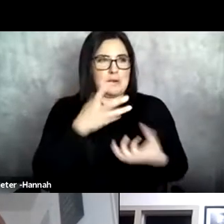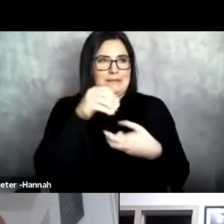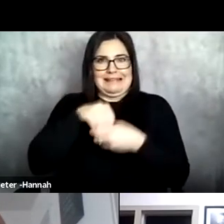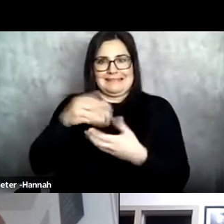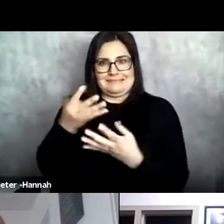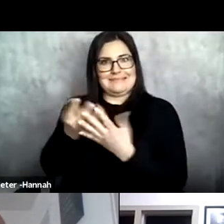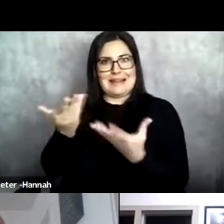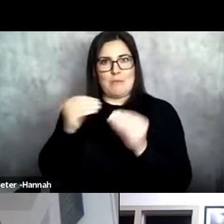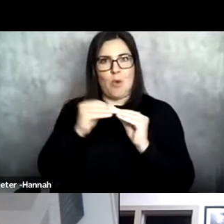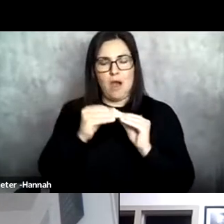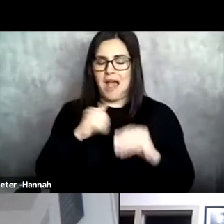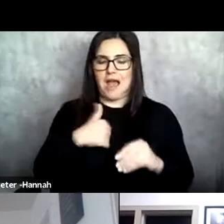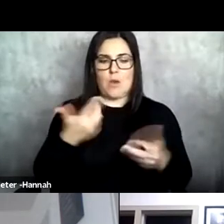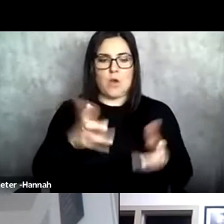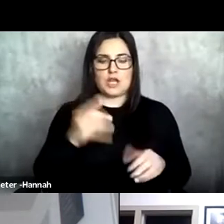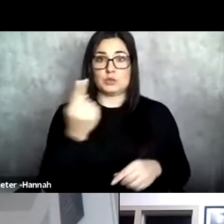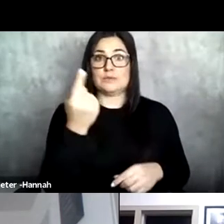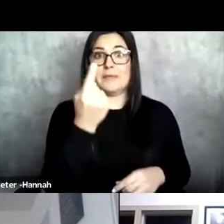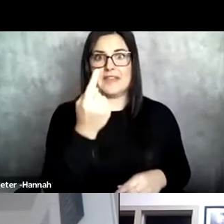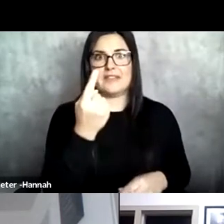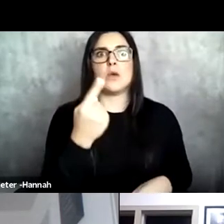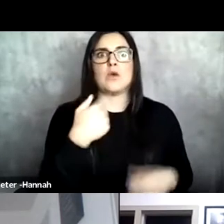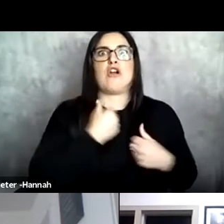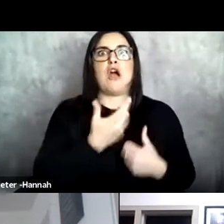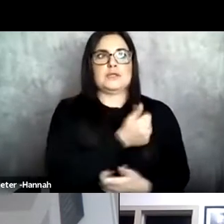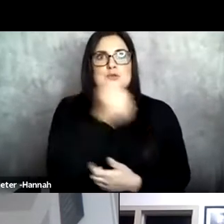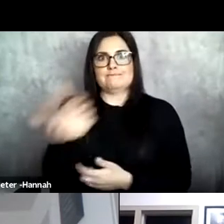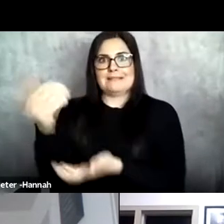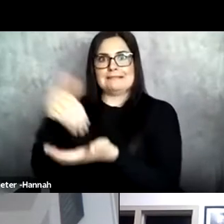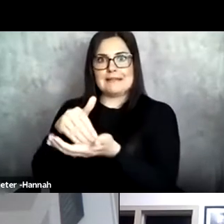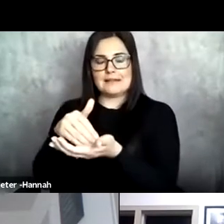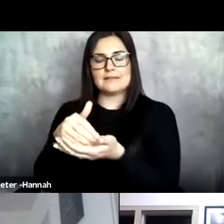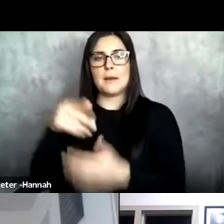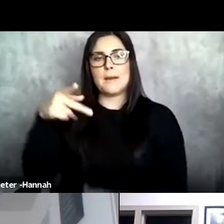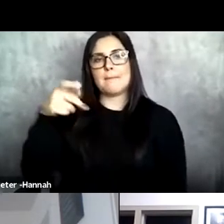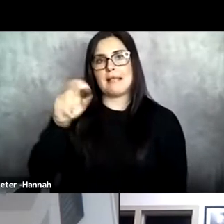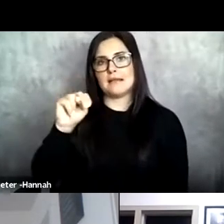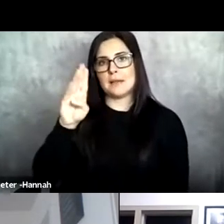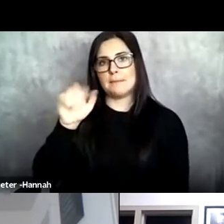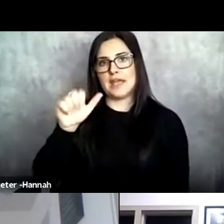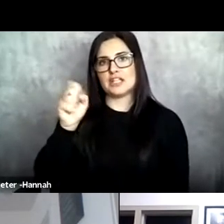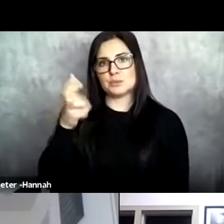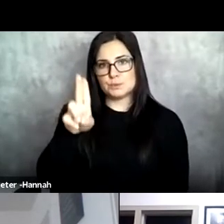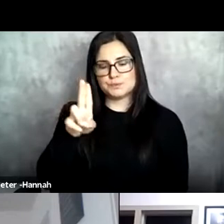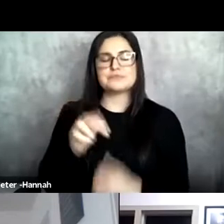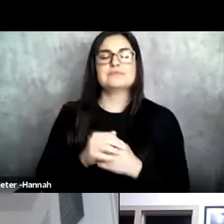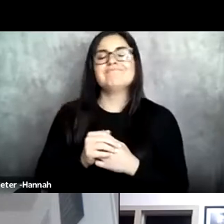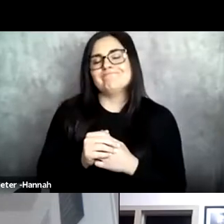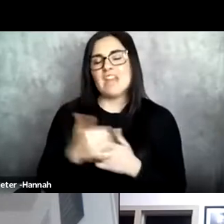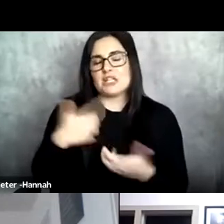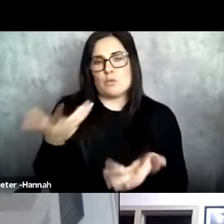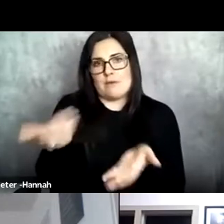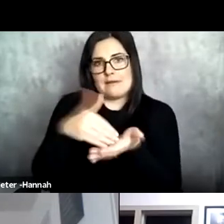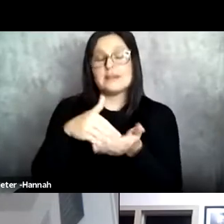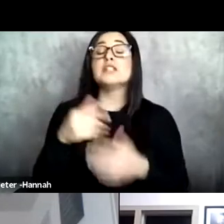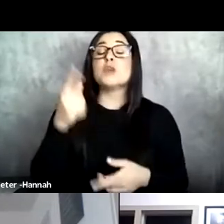And I don't want to do anything that's going to bring me back to this place, which was Pelican Bay Shoe. And so, and it got